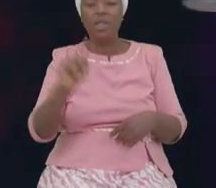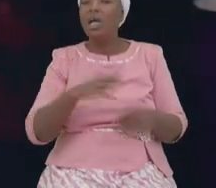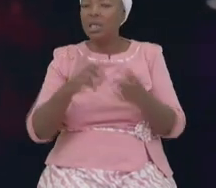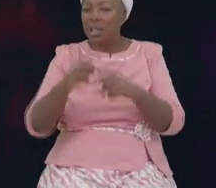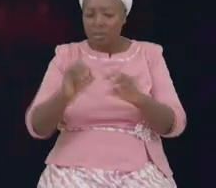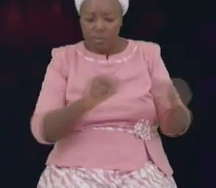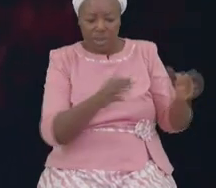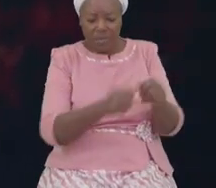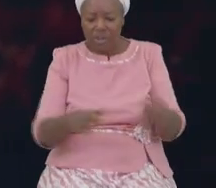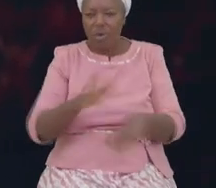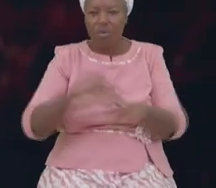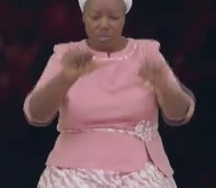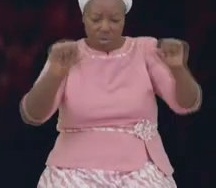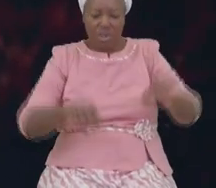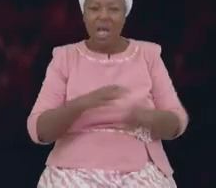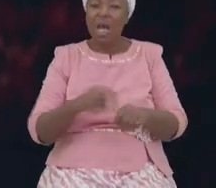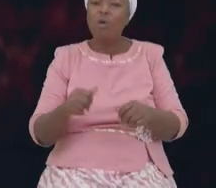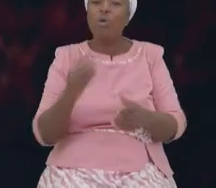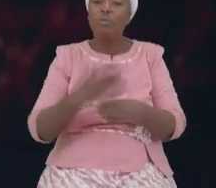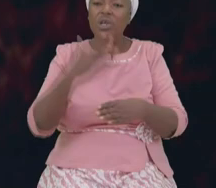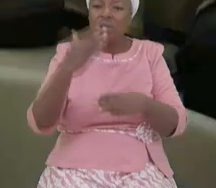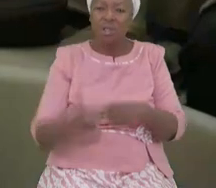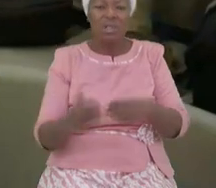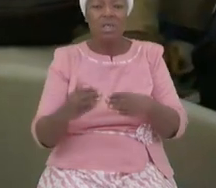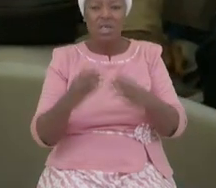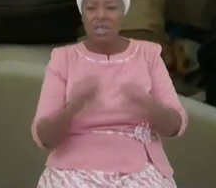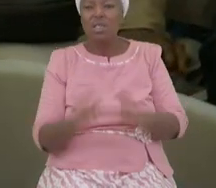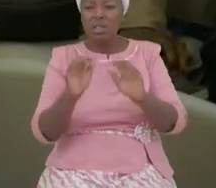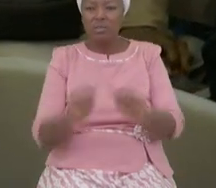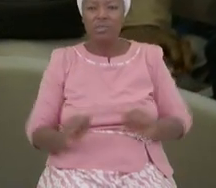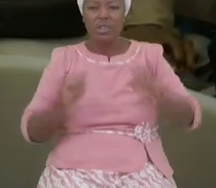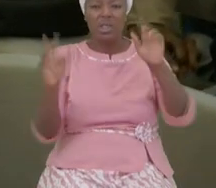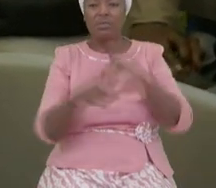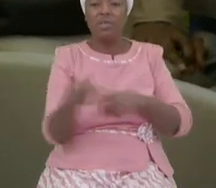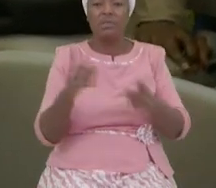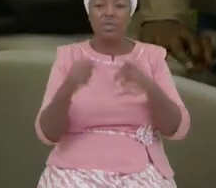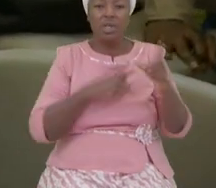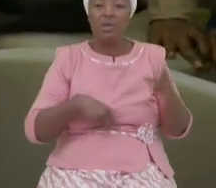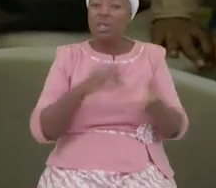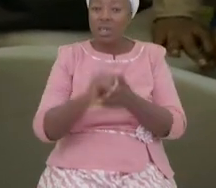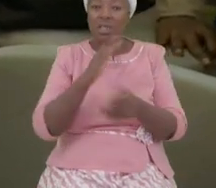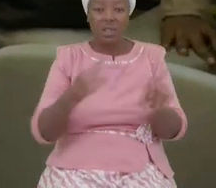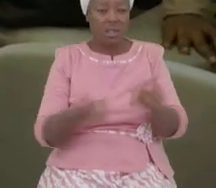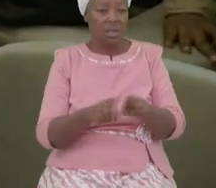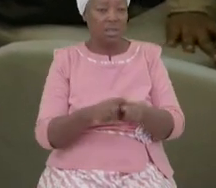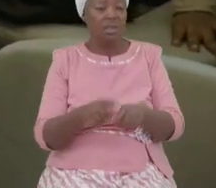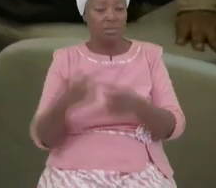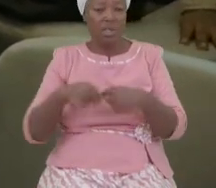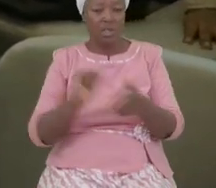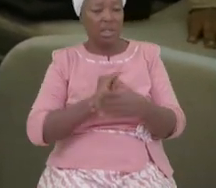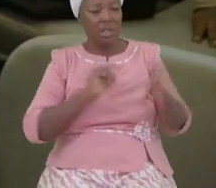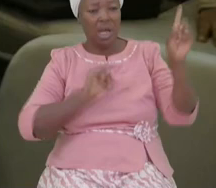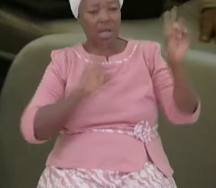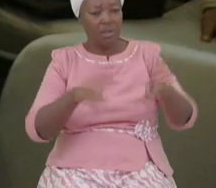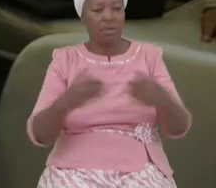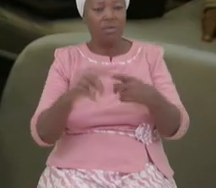everything on the altar and totally committed themselves unto the Lord. That's the same heart I will give everyone. It says,